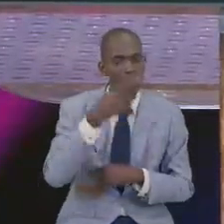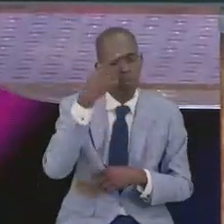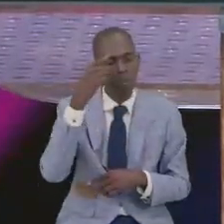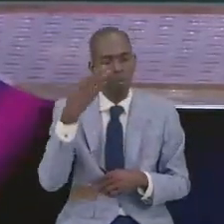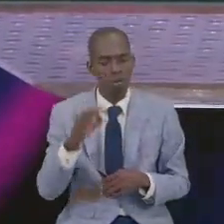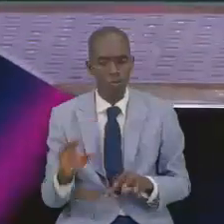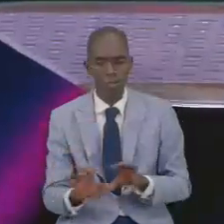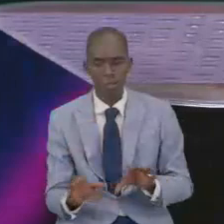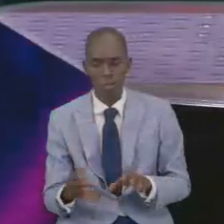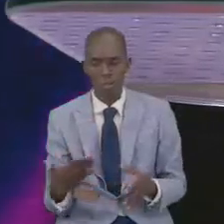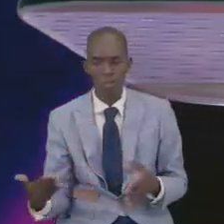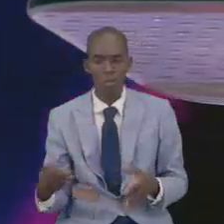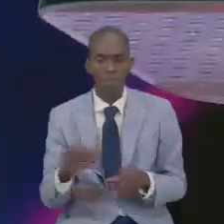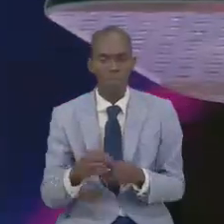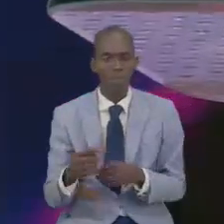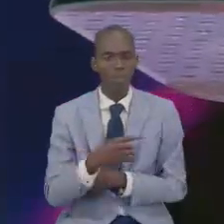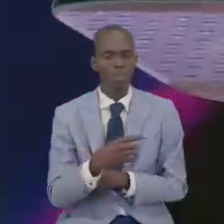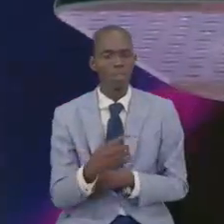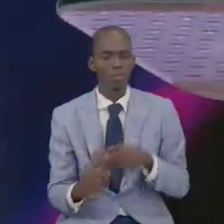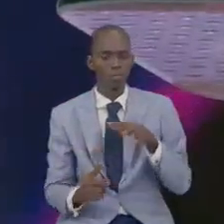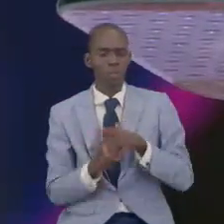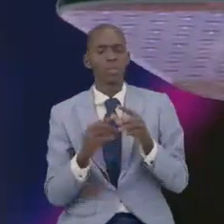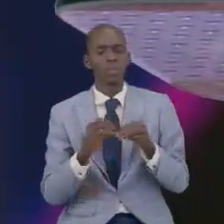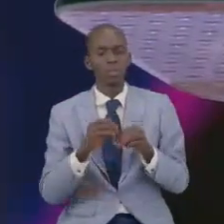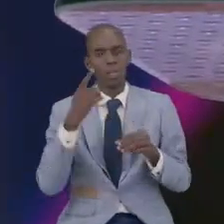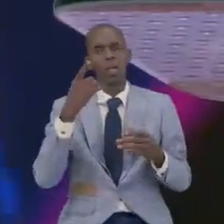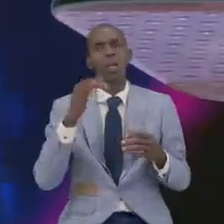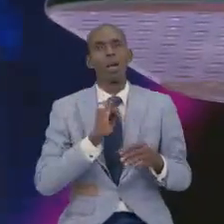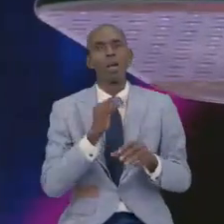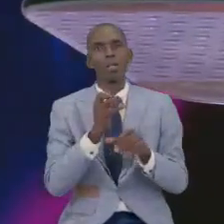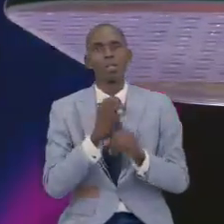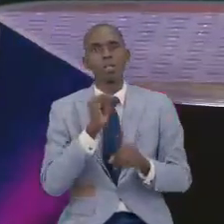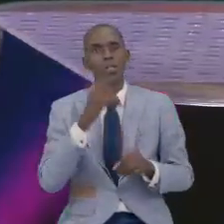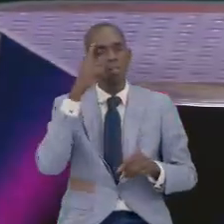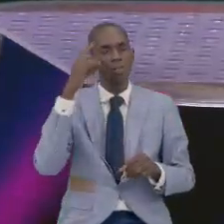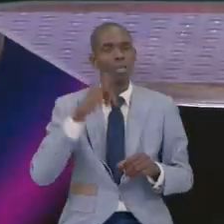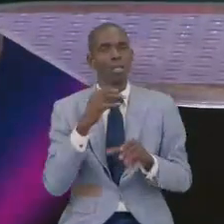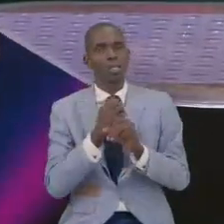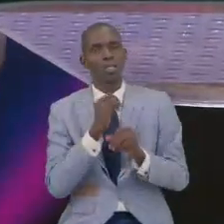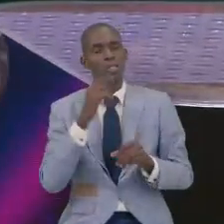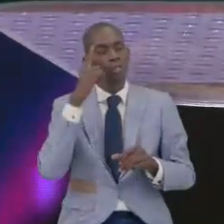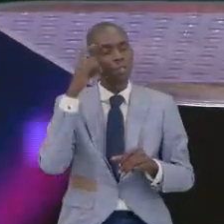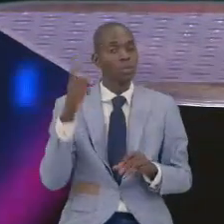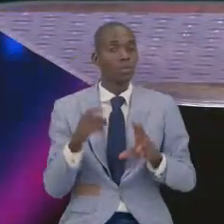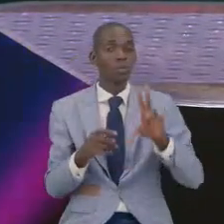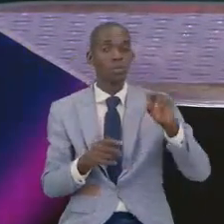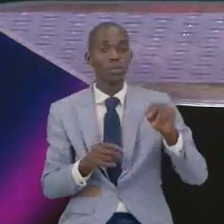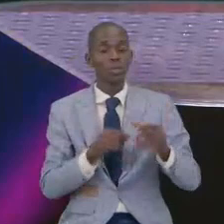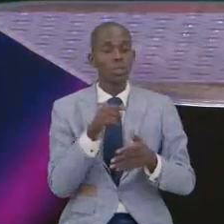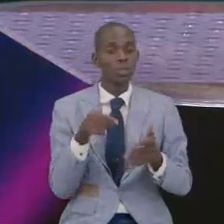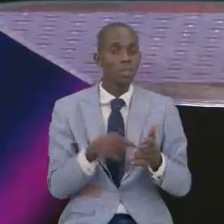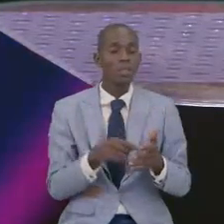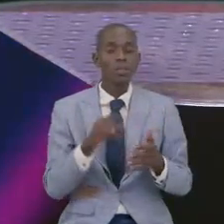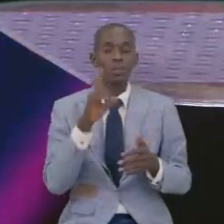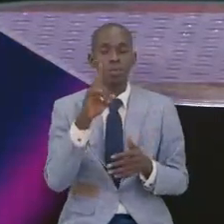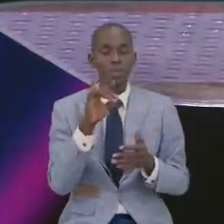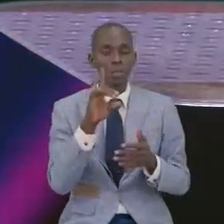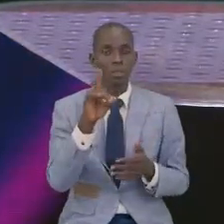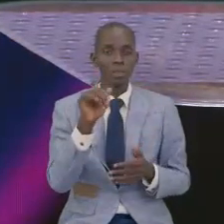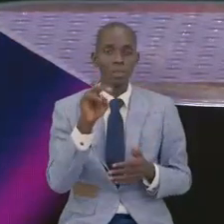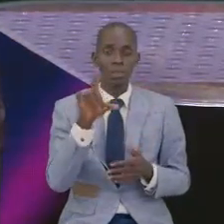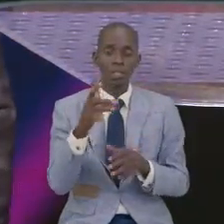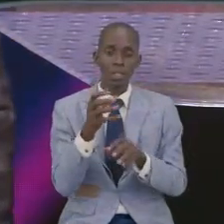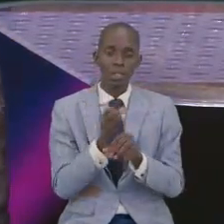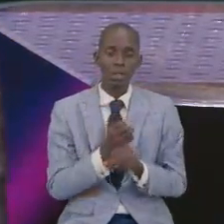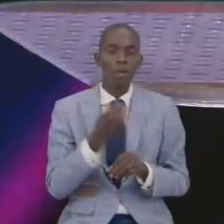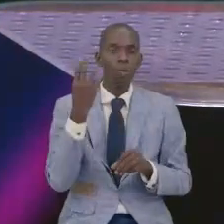and then you now see that, I have a dream. You can keep that one. This one is about the hereafter, and the dream is